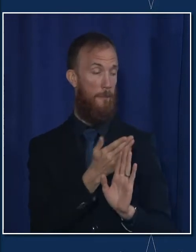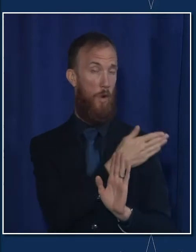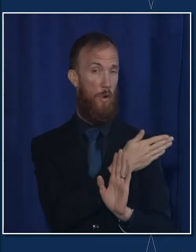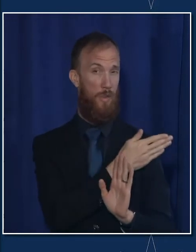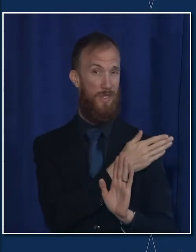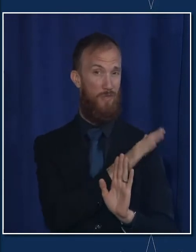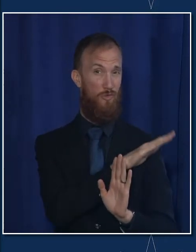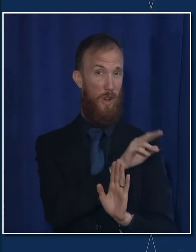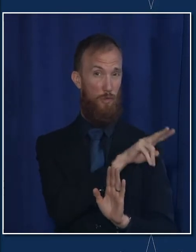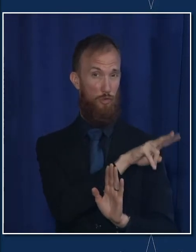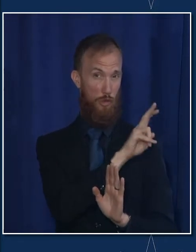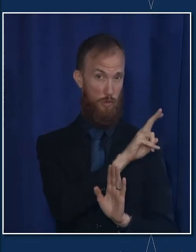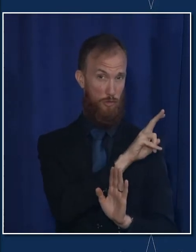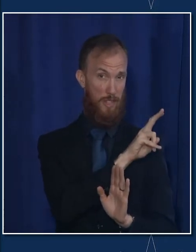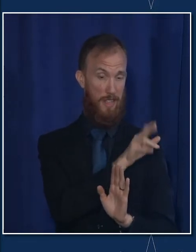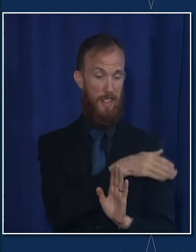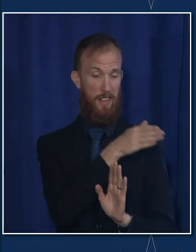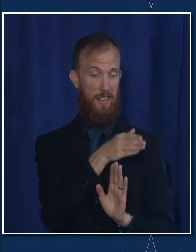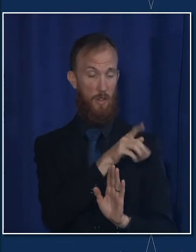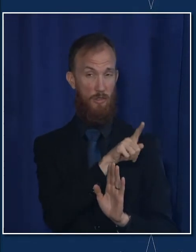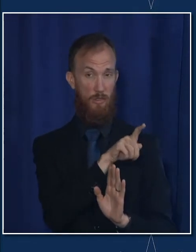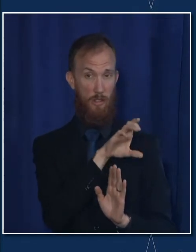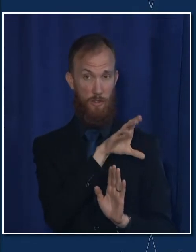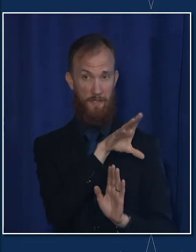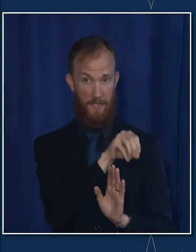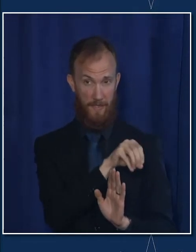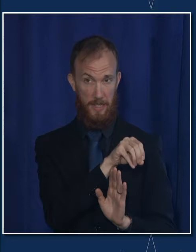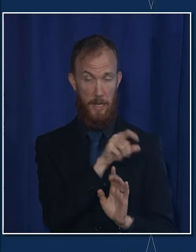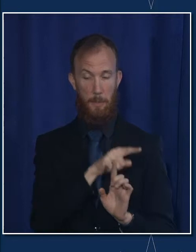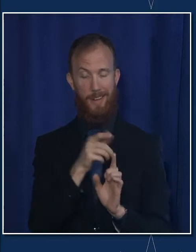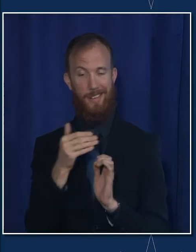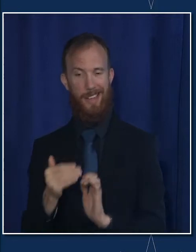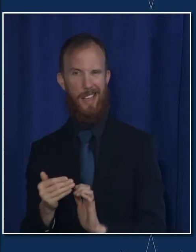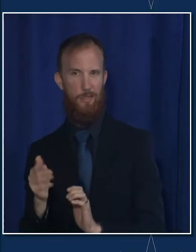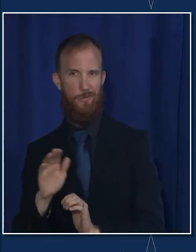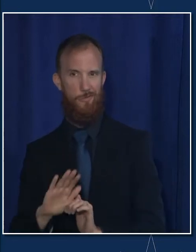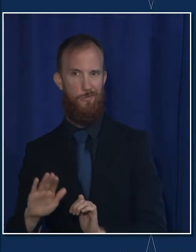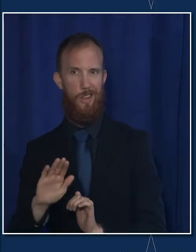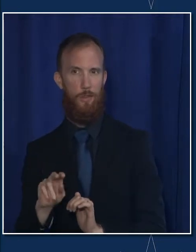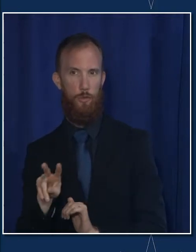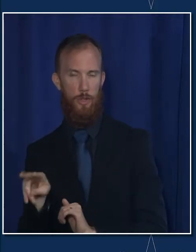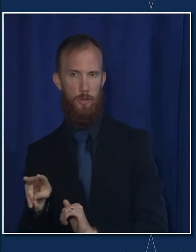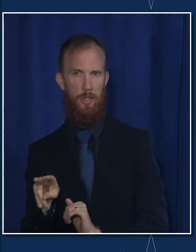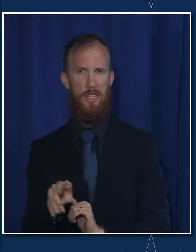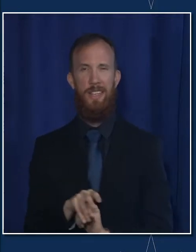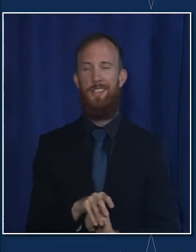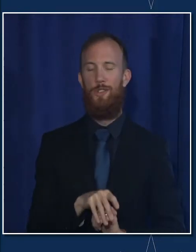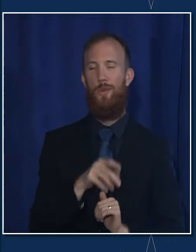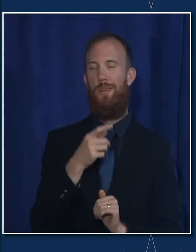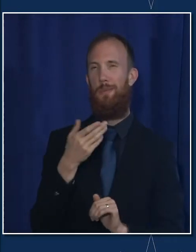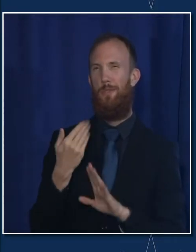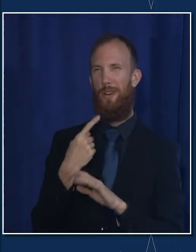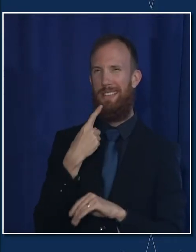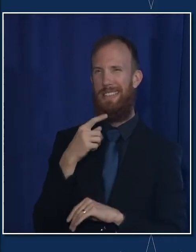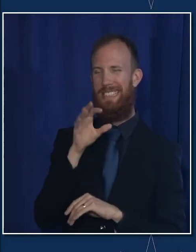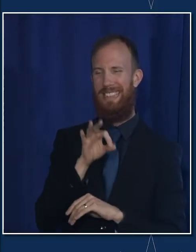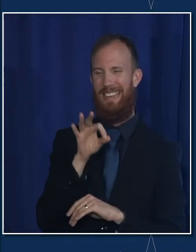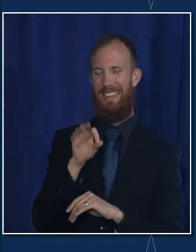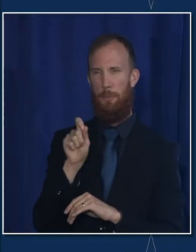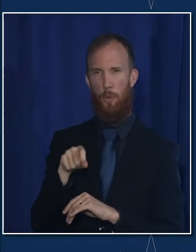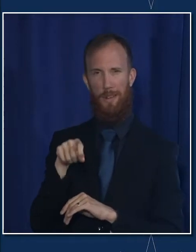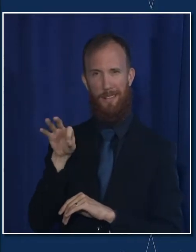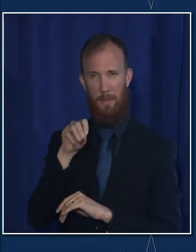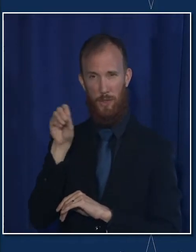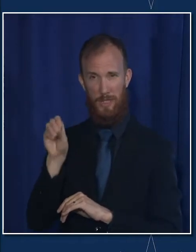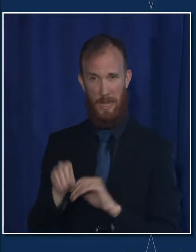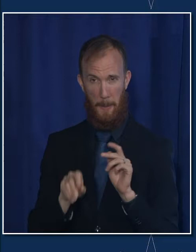in the first peak and about 150 in the second peak. When we look at breakthrough infections, you heard me say 99.9% of vaccinated Chicagoans